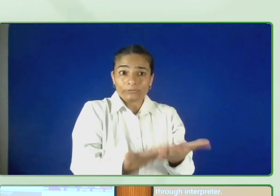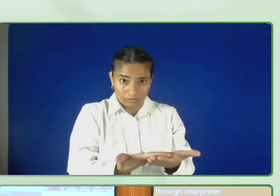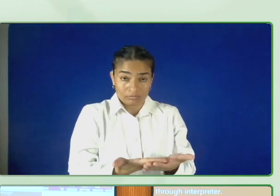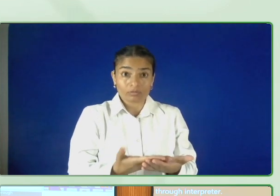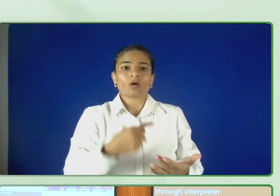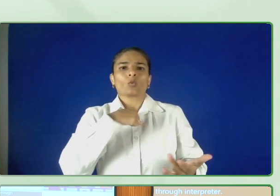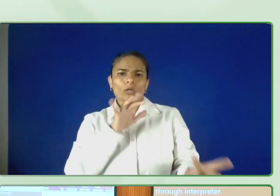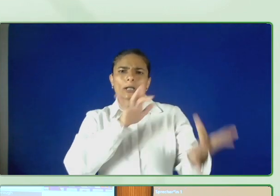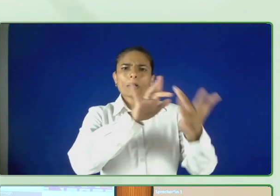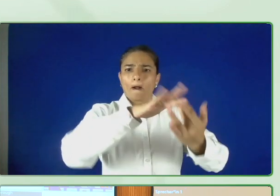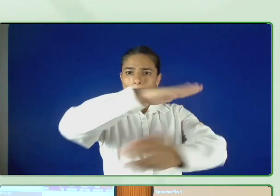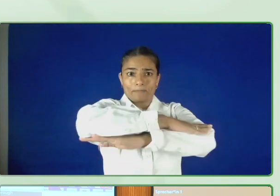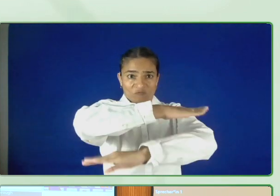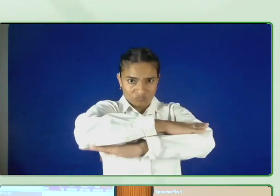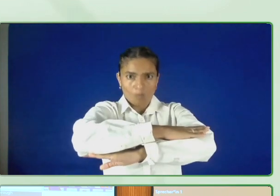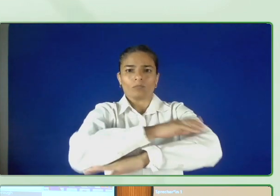work